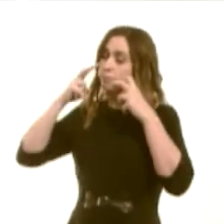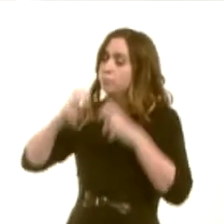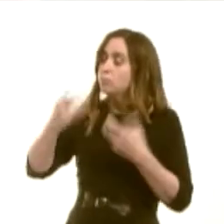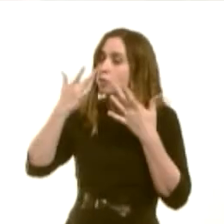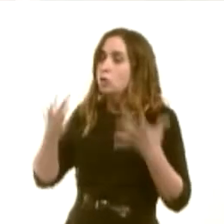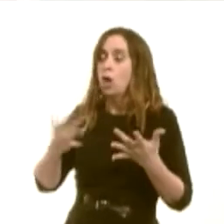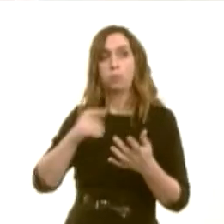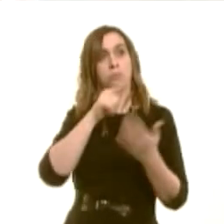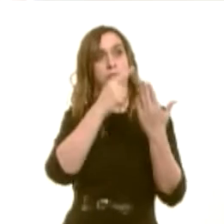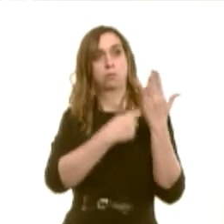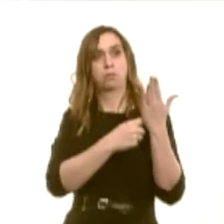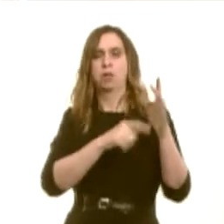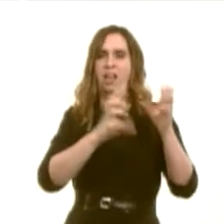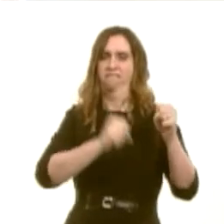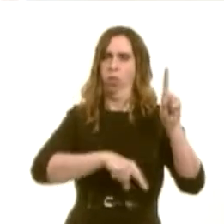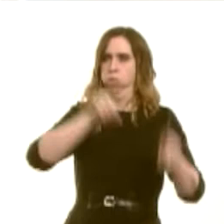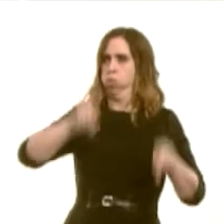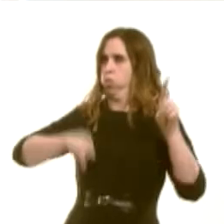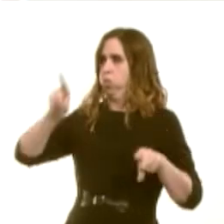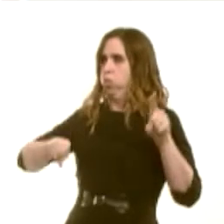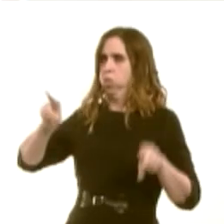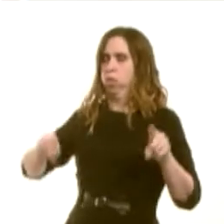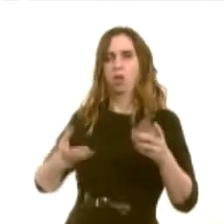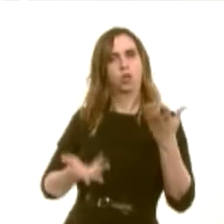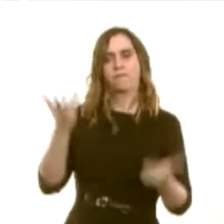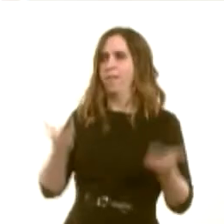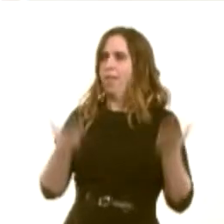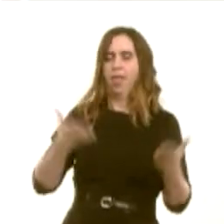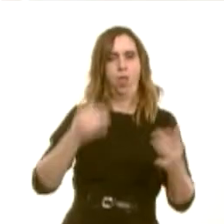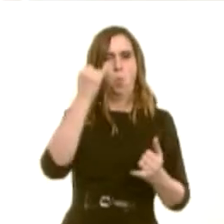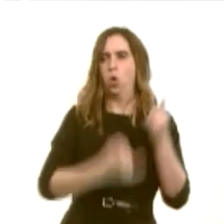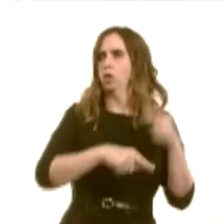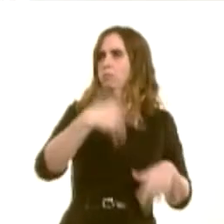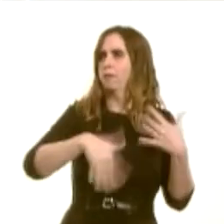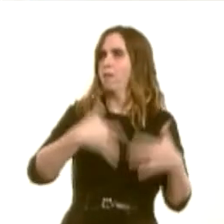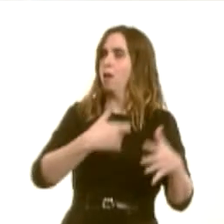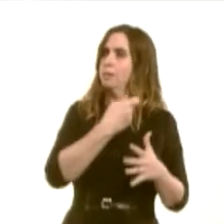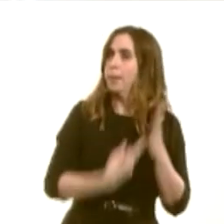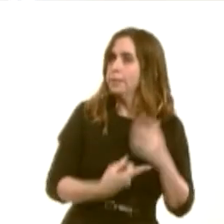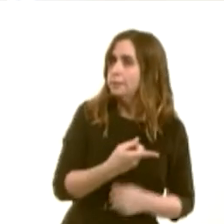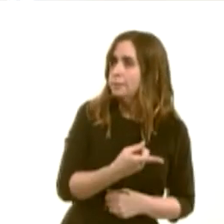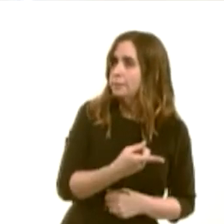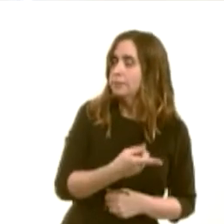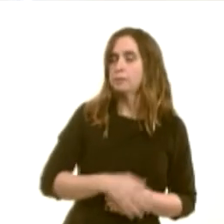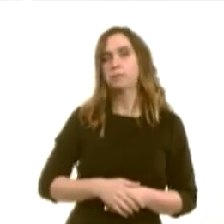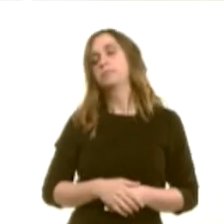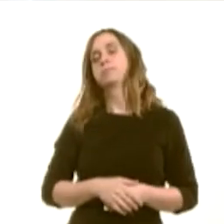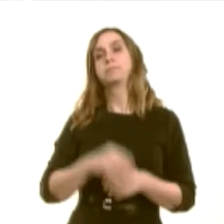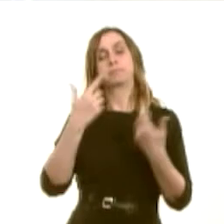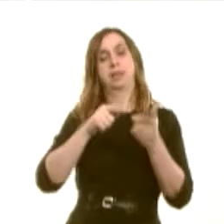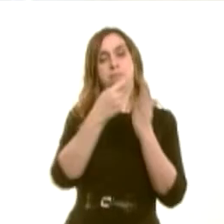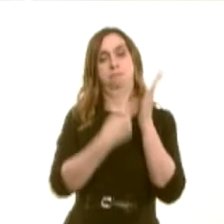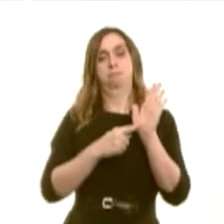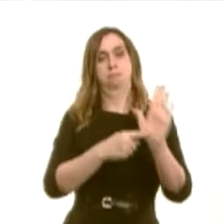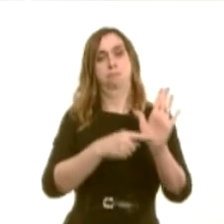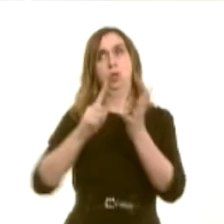reforms are not spread equally. The bedroom tax has a disproportionate effect on disabled people. And this reform, combined with the remaining